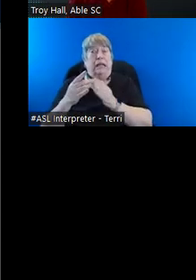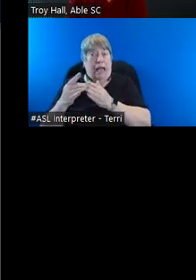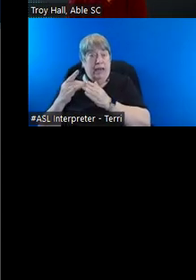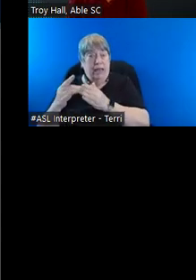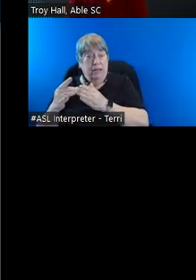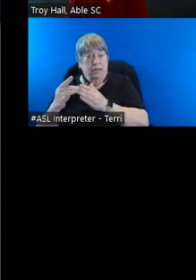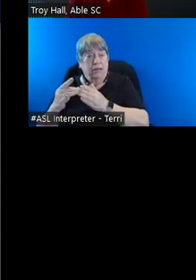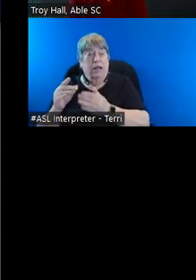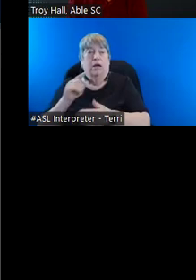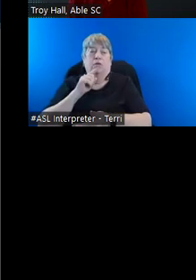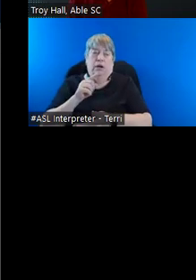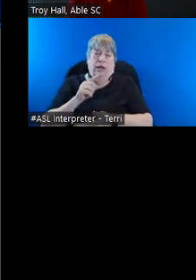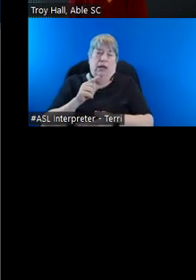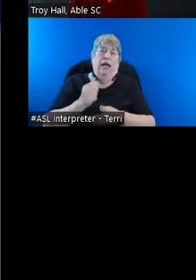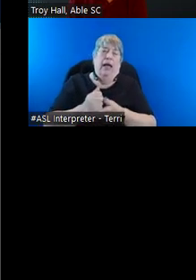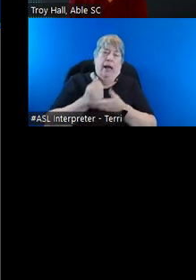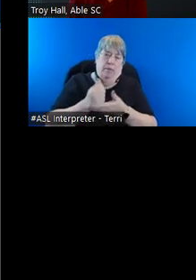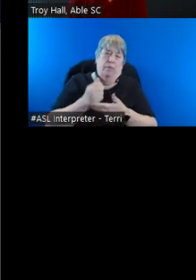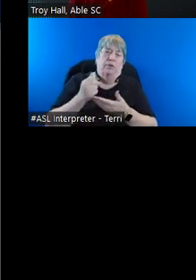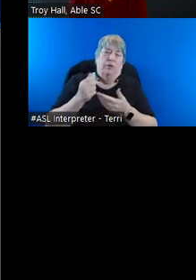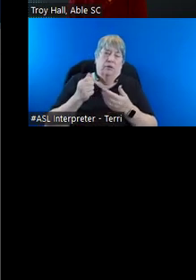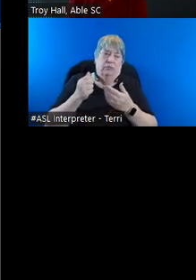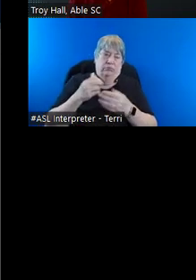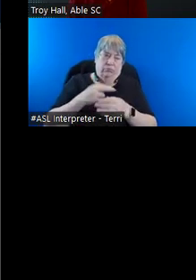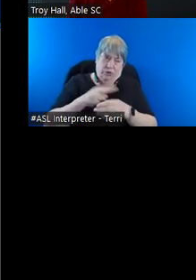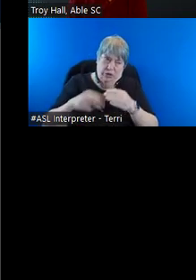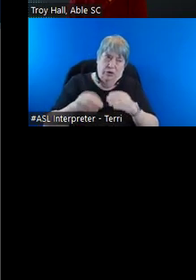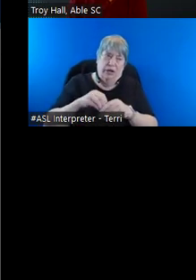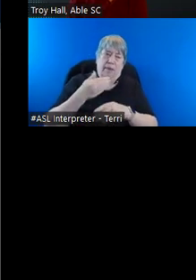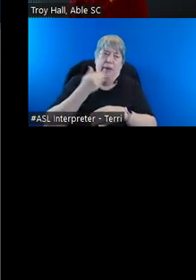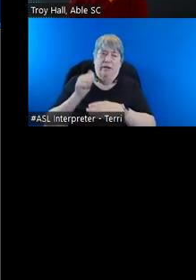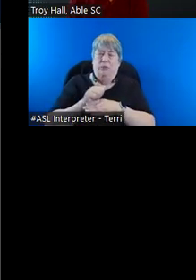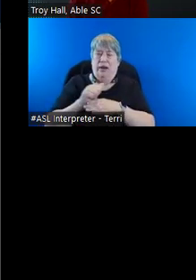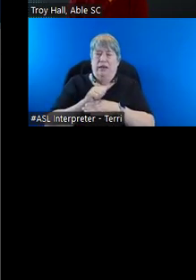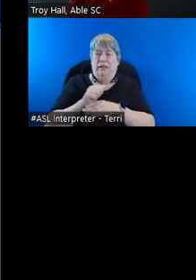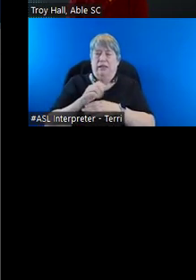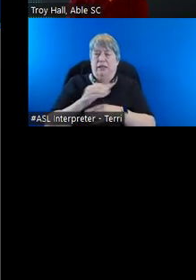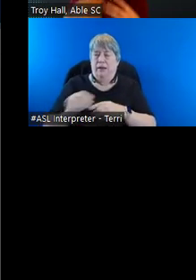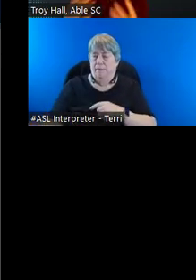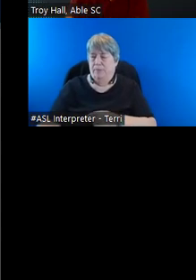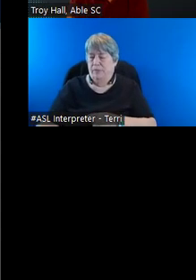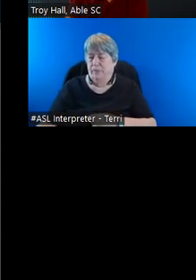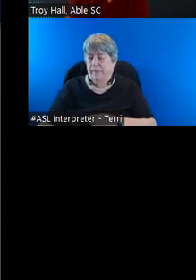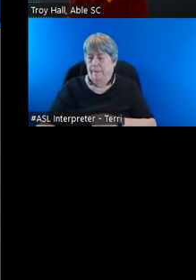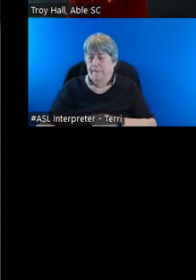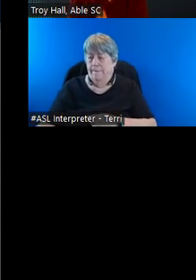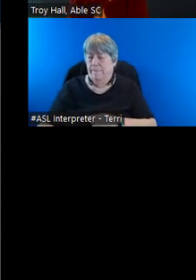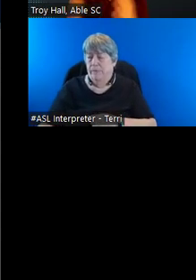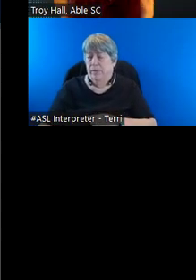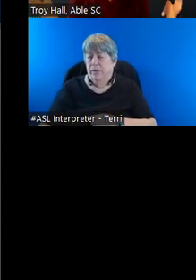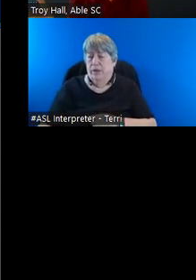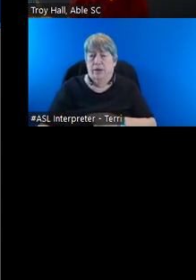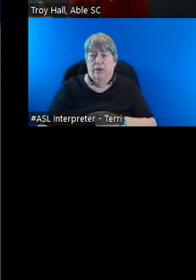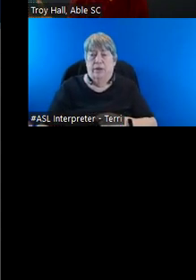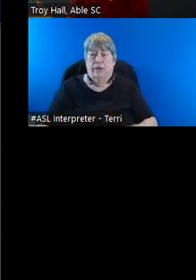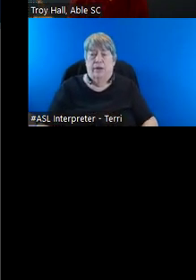effective transition, which is to say that the key sort of tent poles that guide a Center for Independent Living in